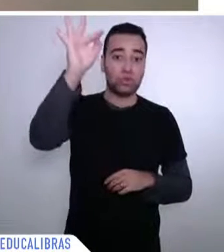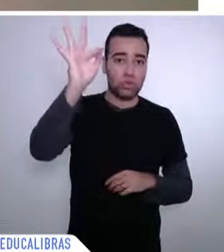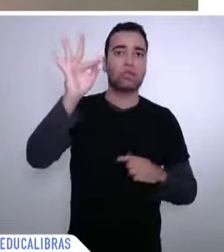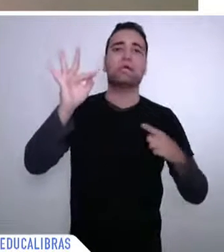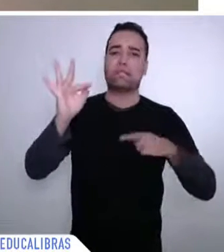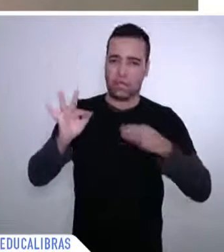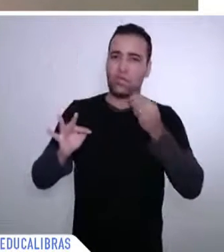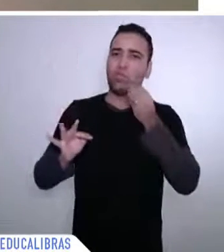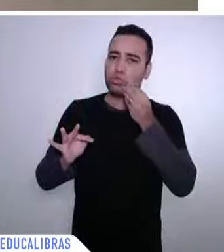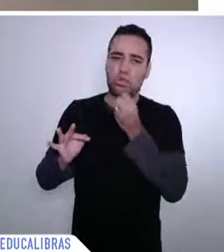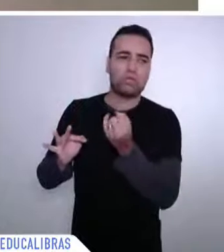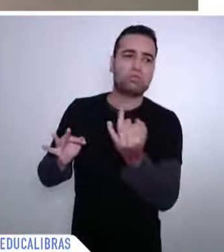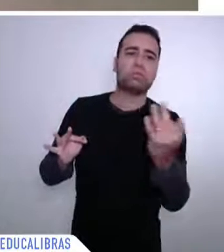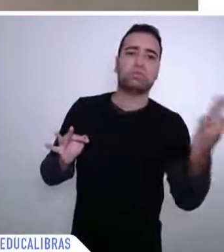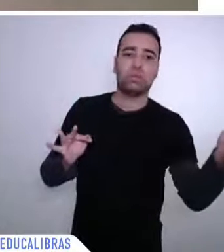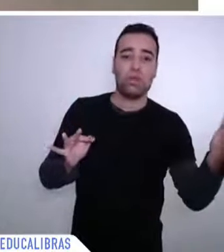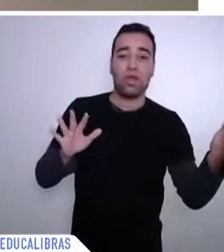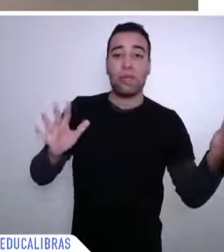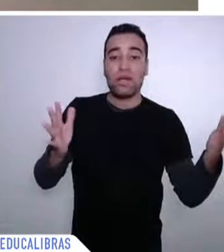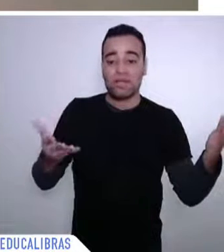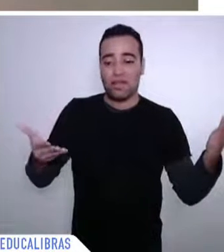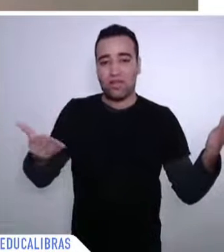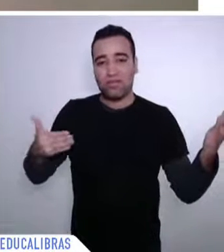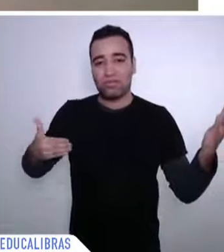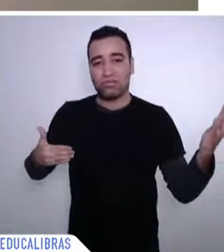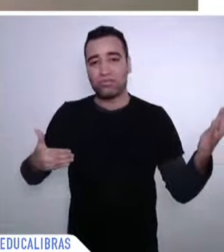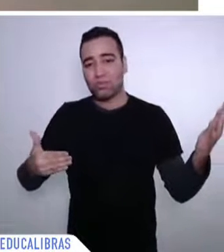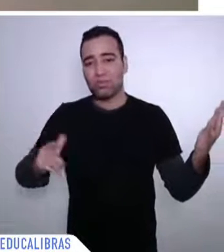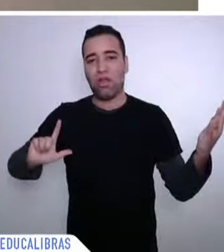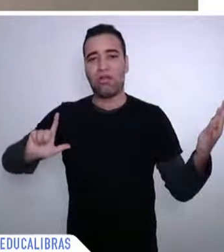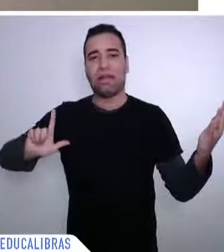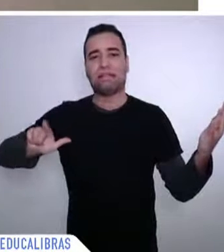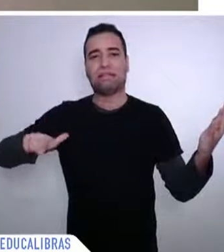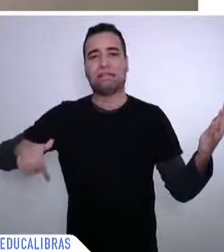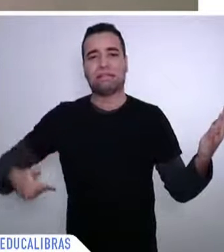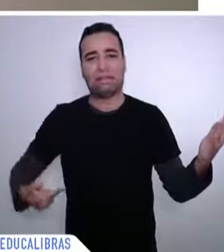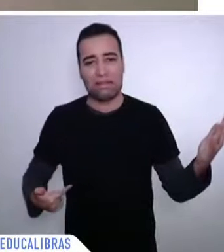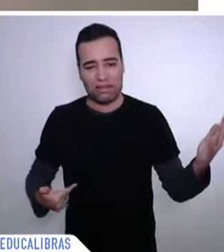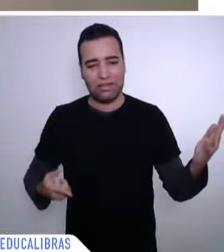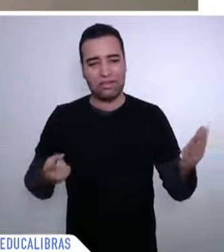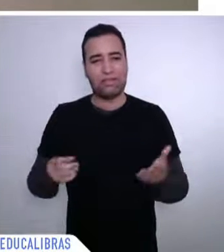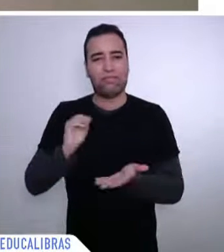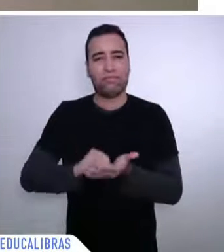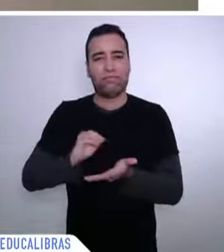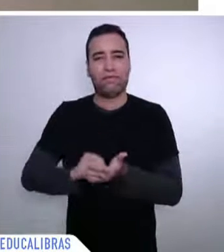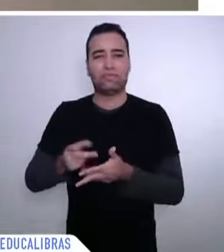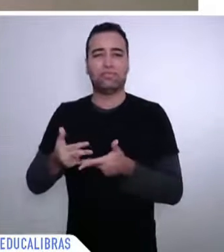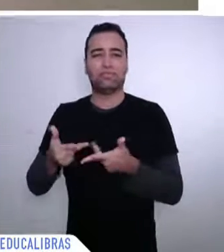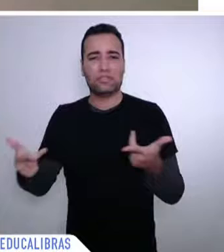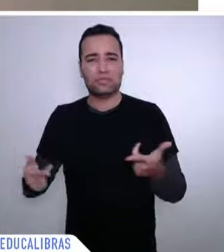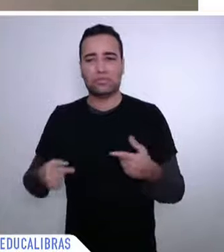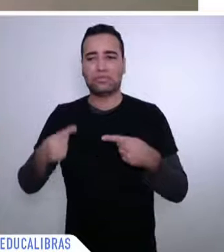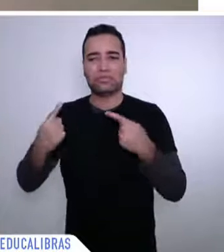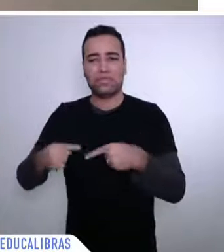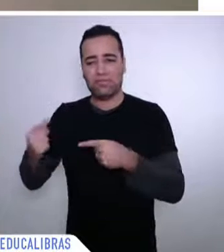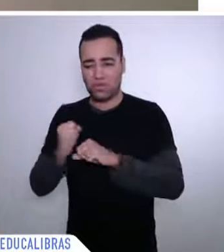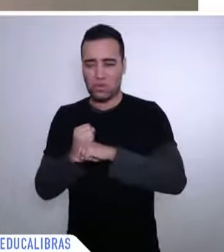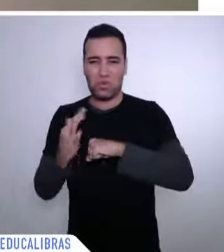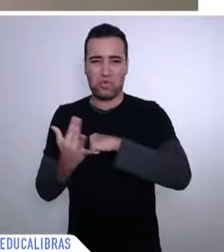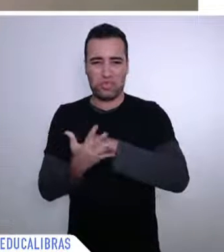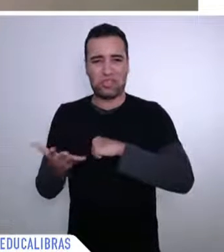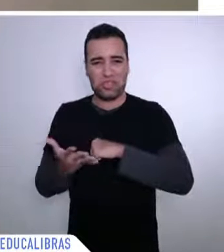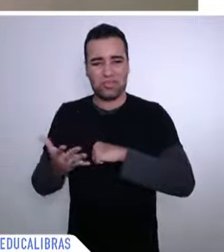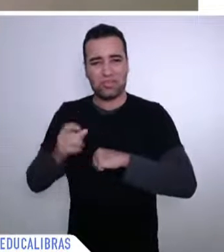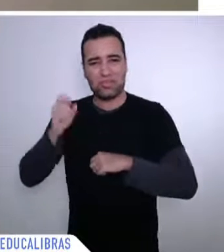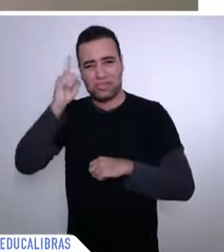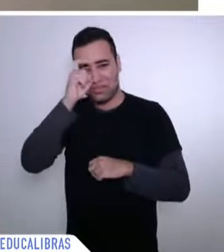point, and we have new challenges with COVID-19. It's really important to have the right policies in place to help